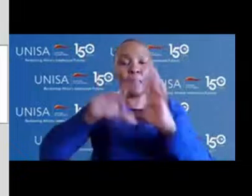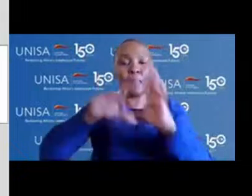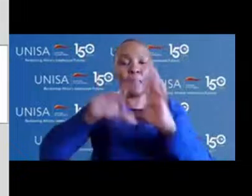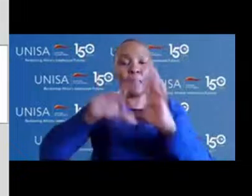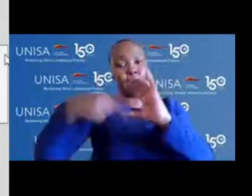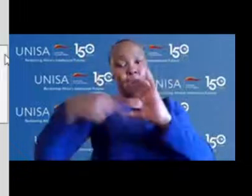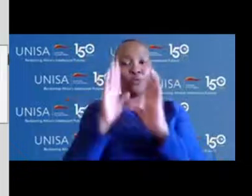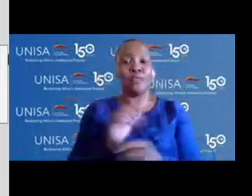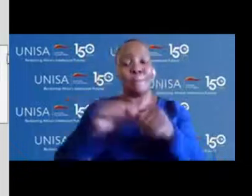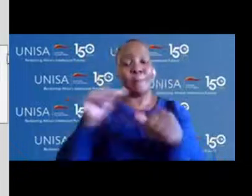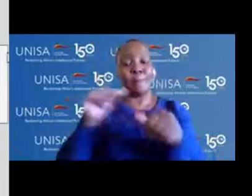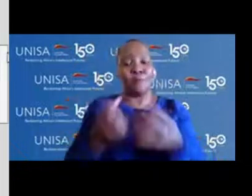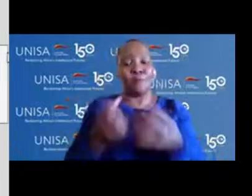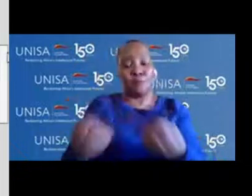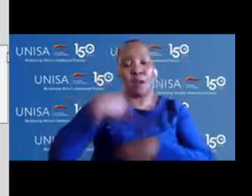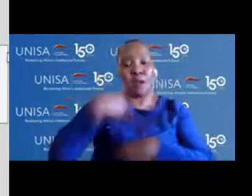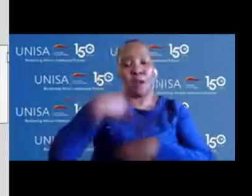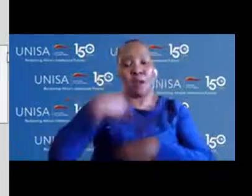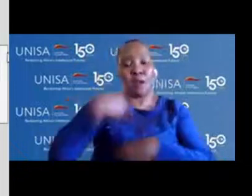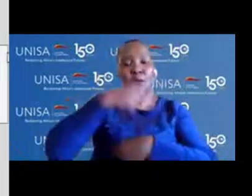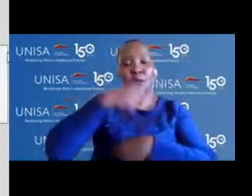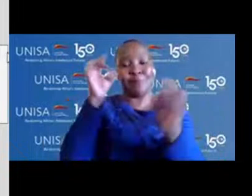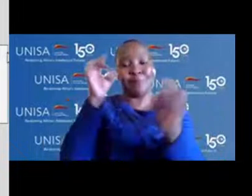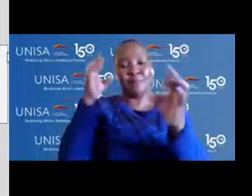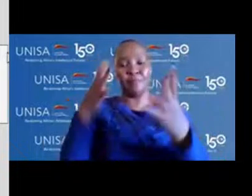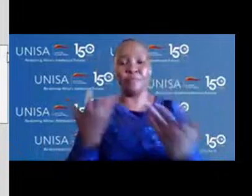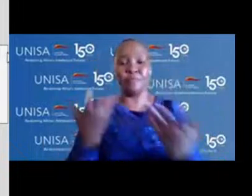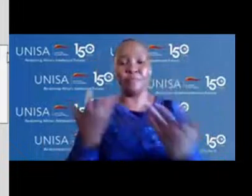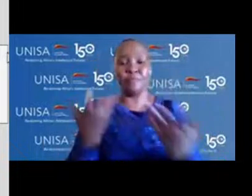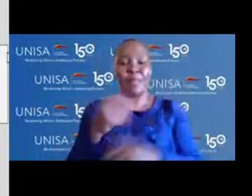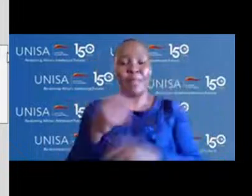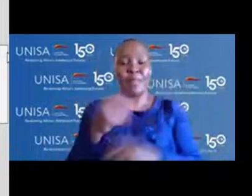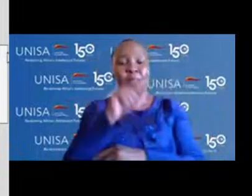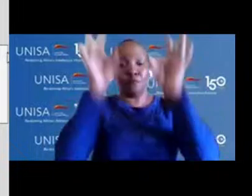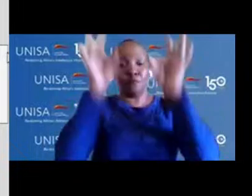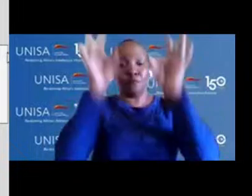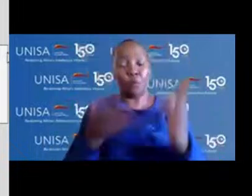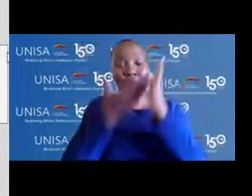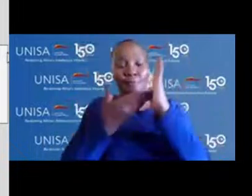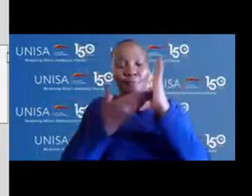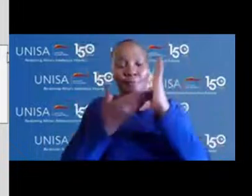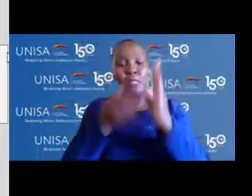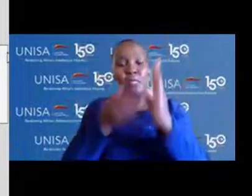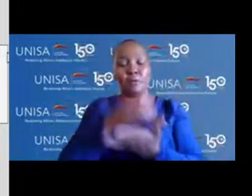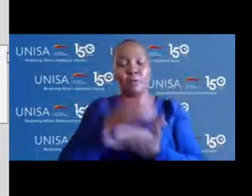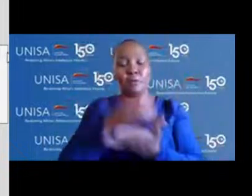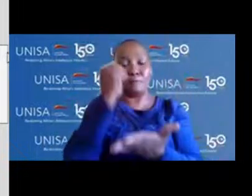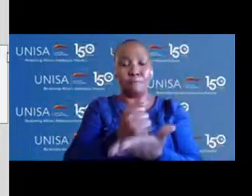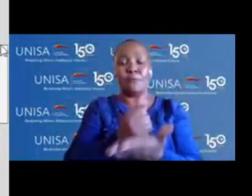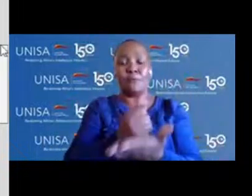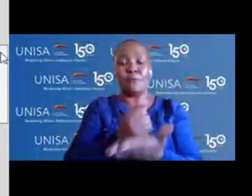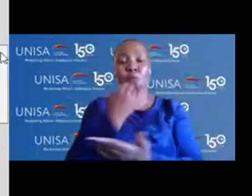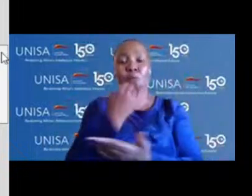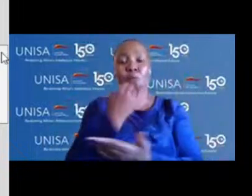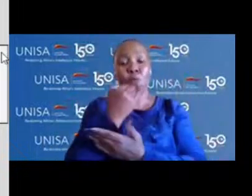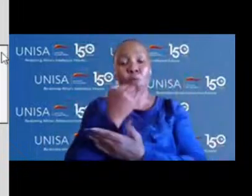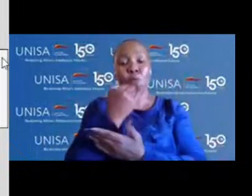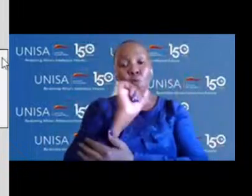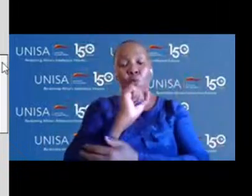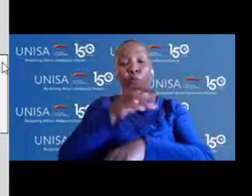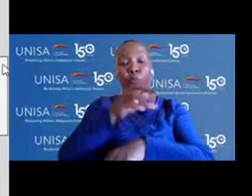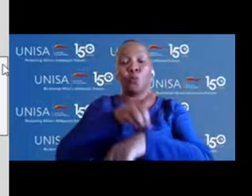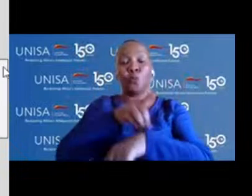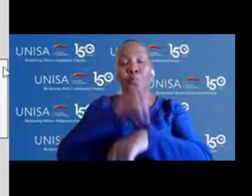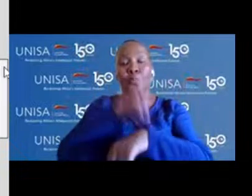us with this information. And this form should be stamped by your doctor. The reason for